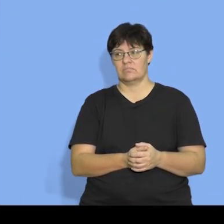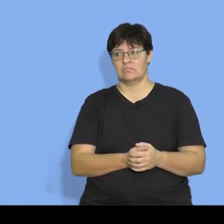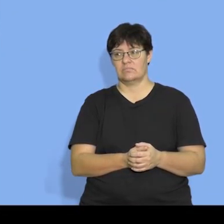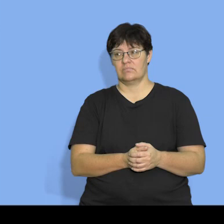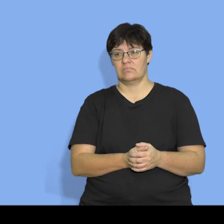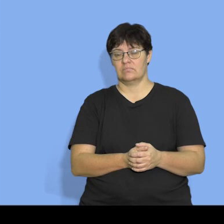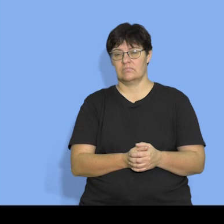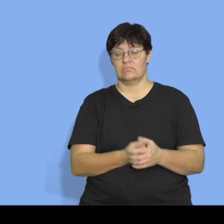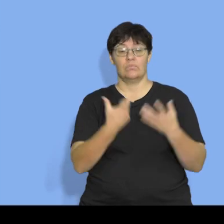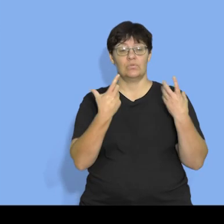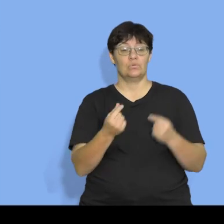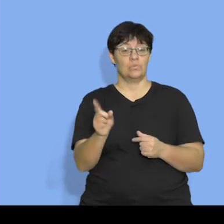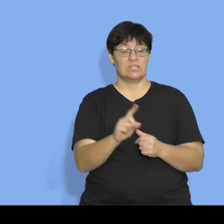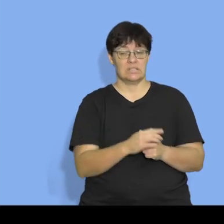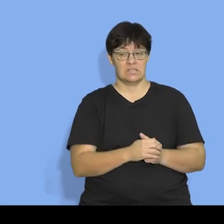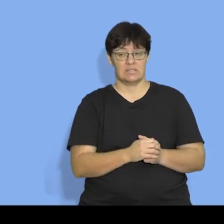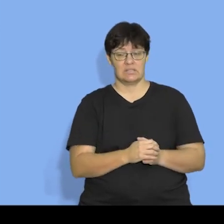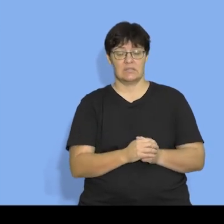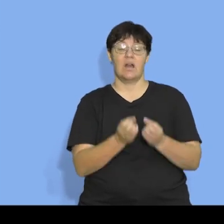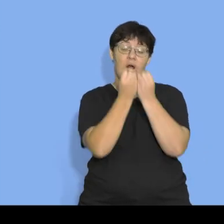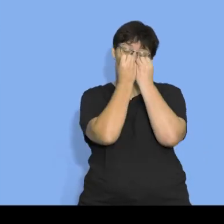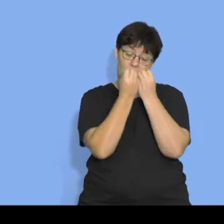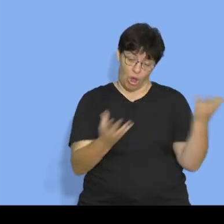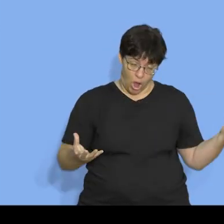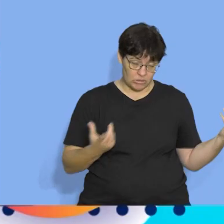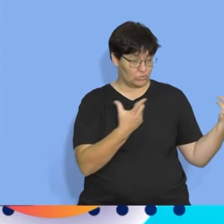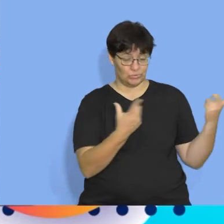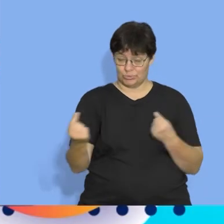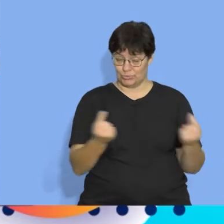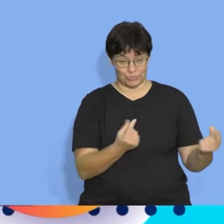all right, we have done a lot.